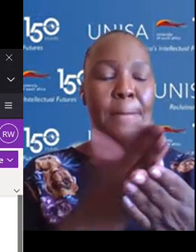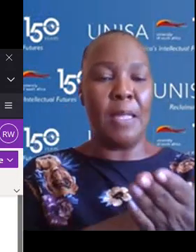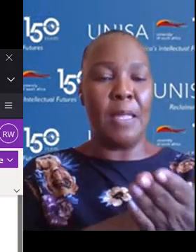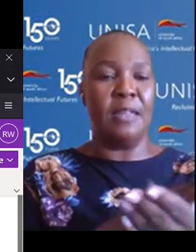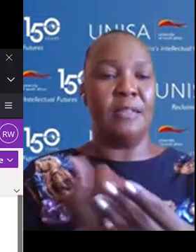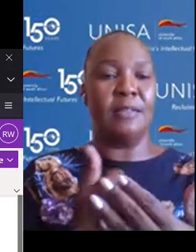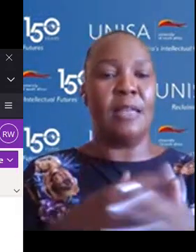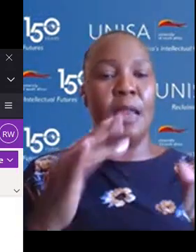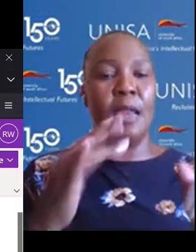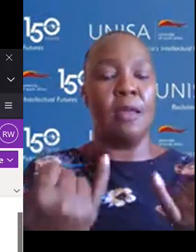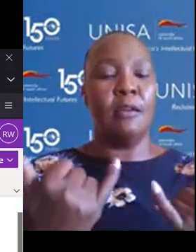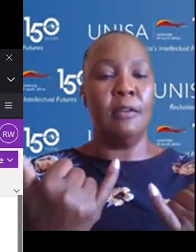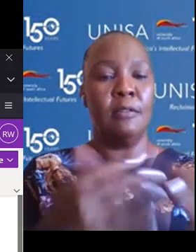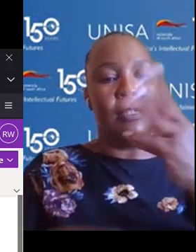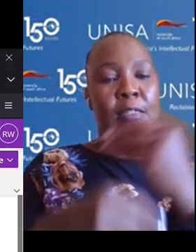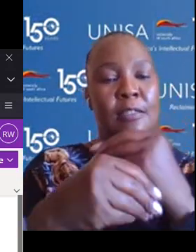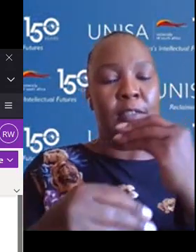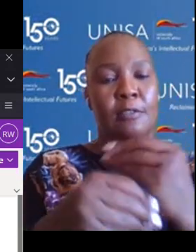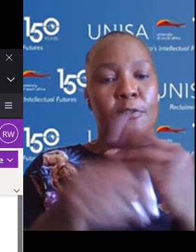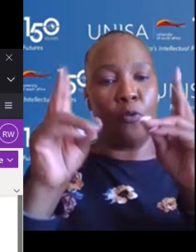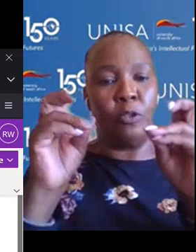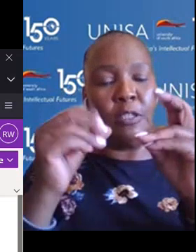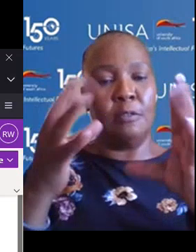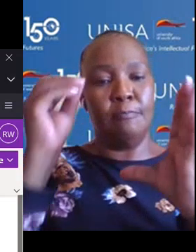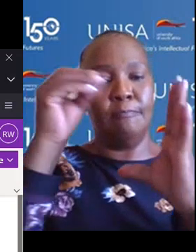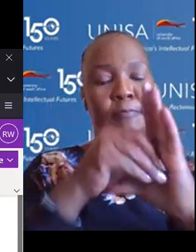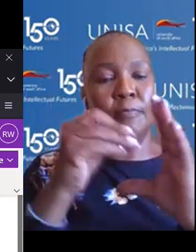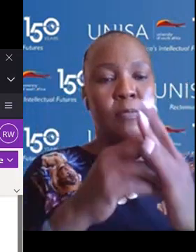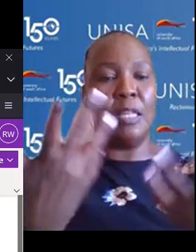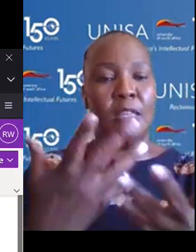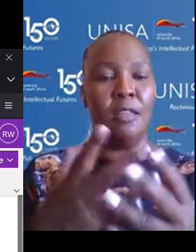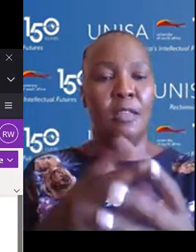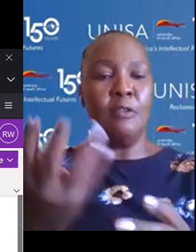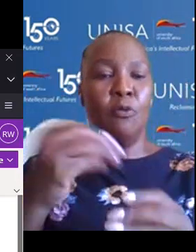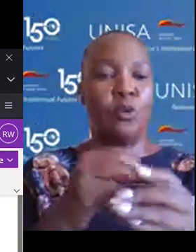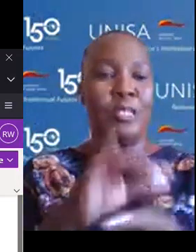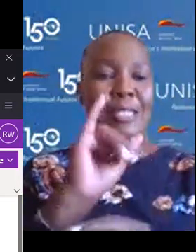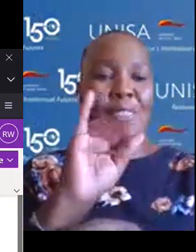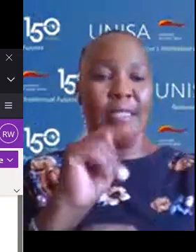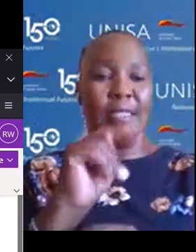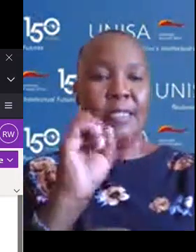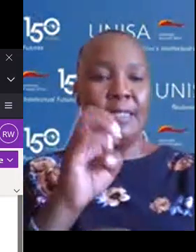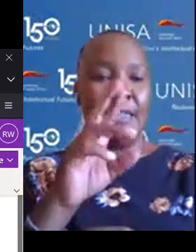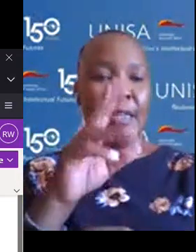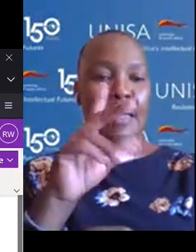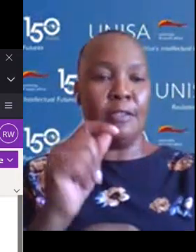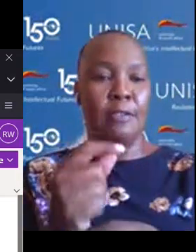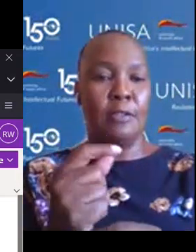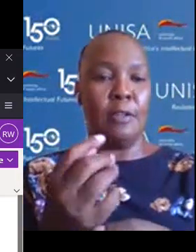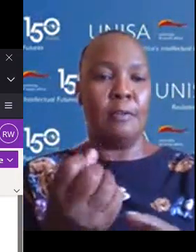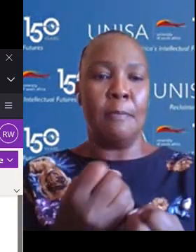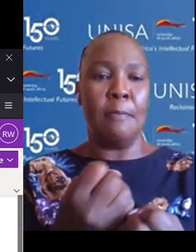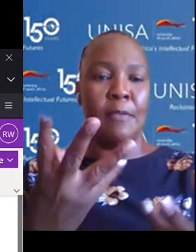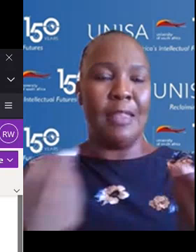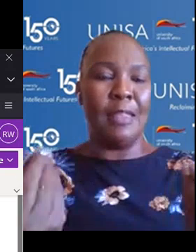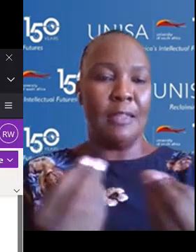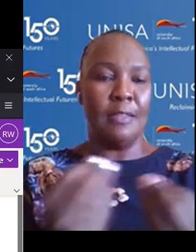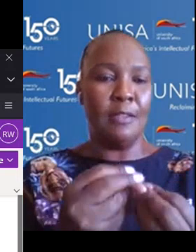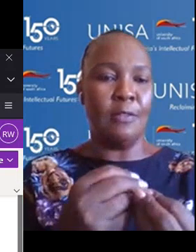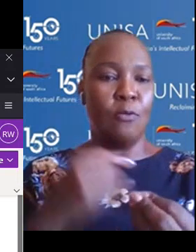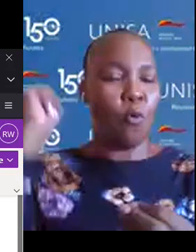now I can start adding content here. So if you go to insert, you'll notice there's quite a few things. You can record